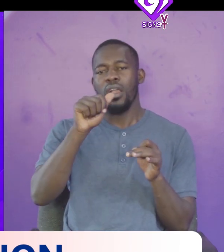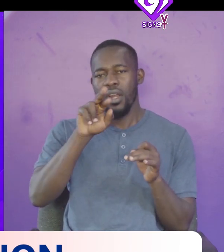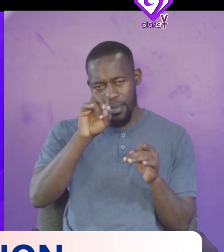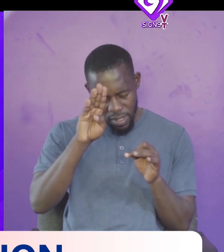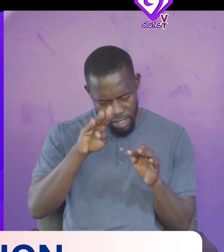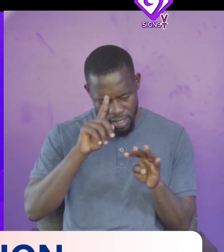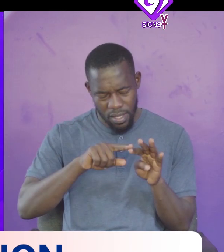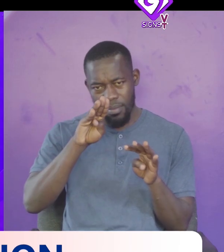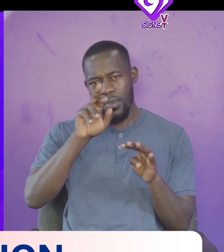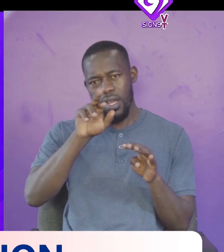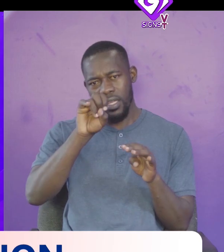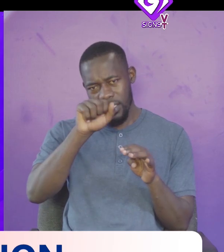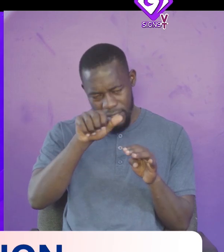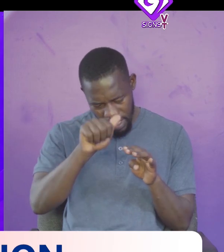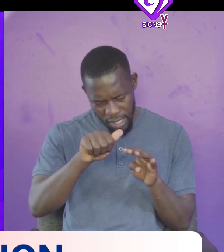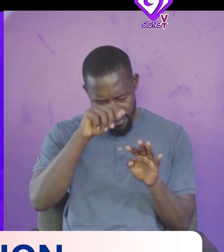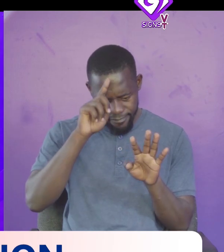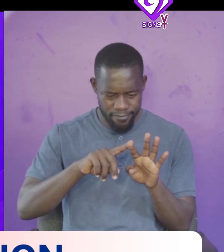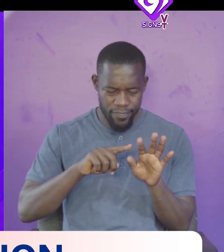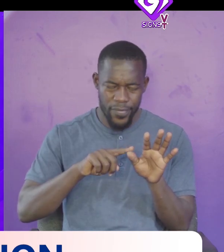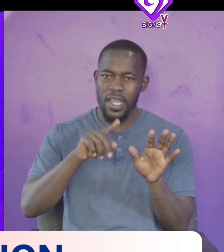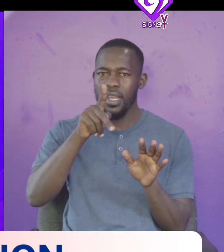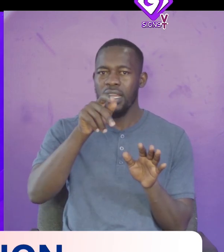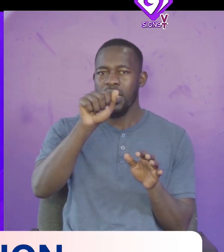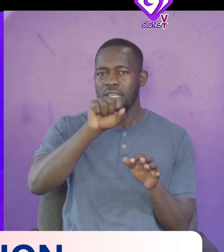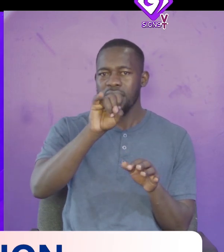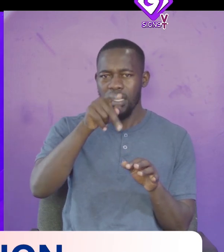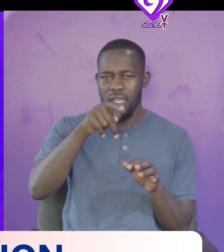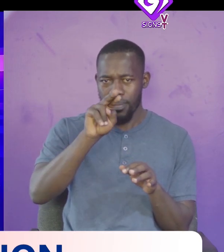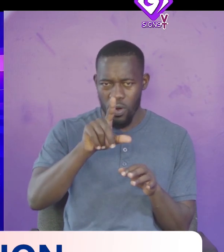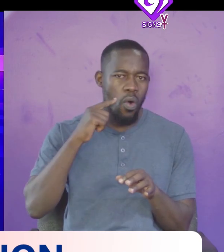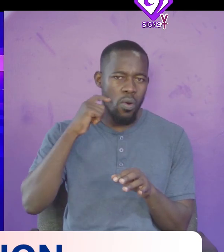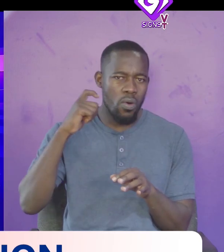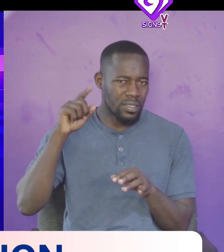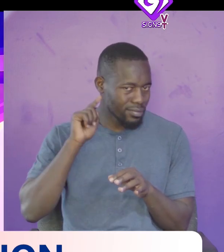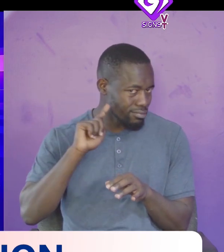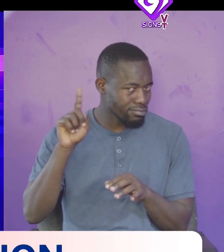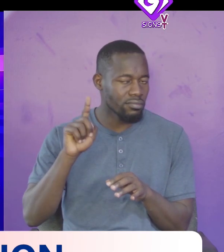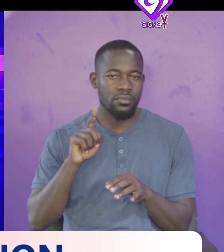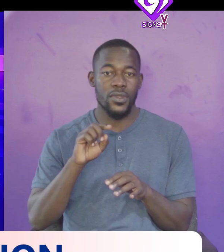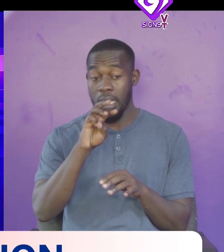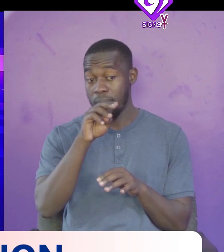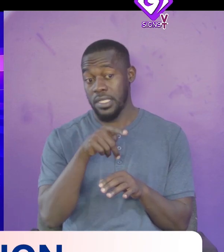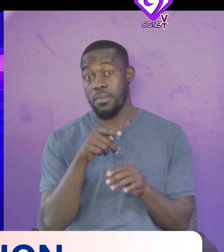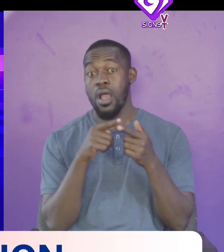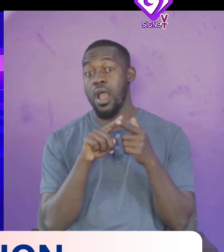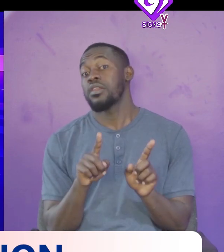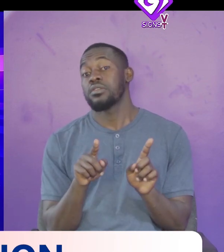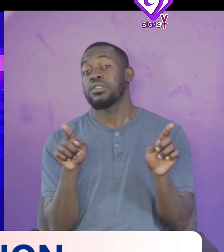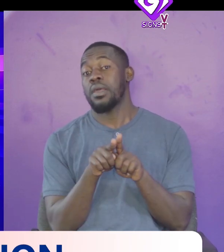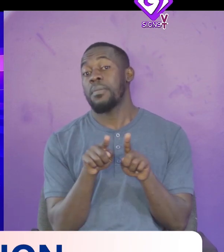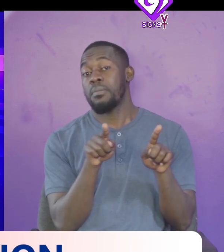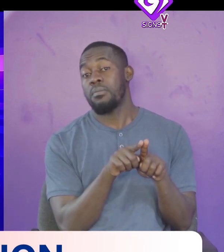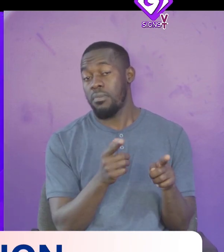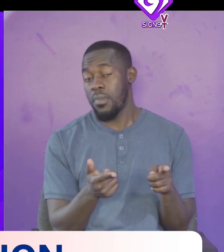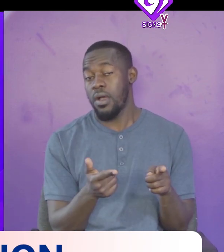yes, Banisa. You've talked about also Kasipul. Yeah. So those ones are MPs, but there is also MCAs.